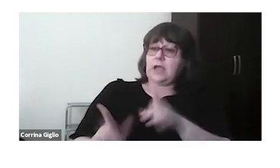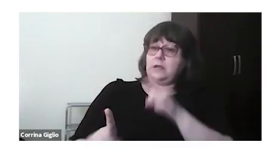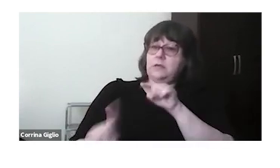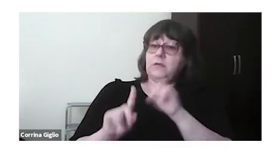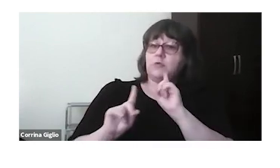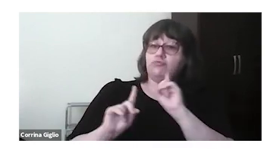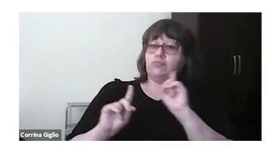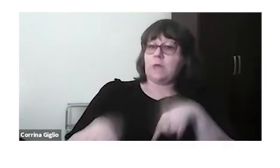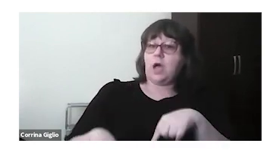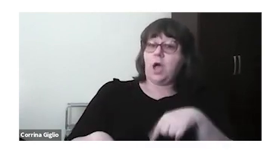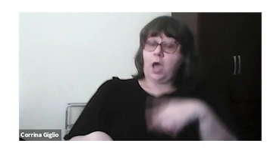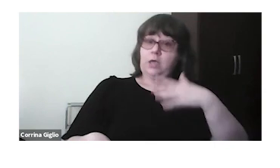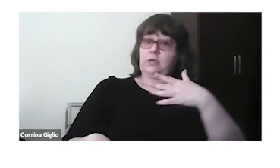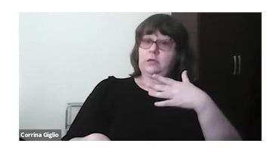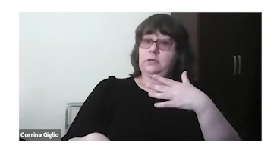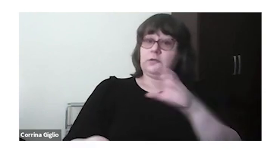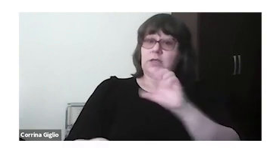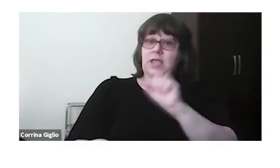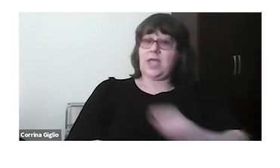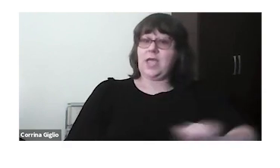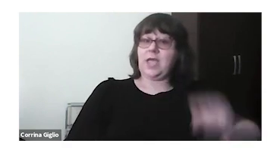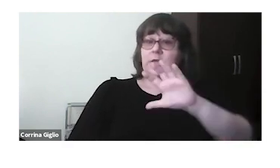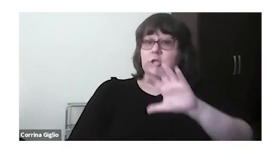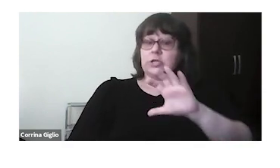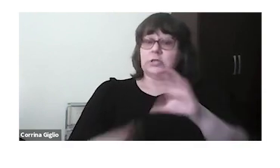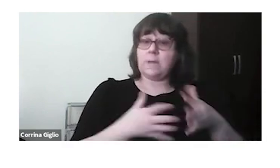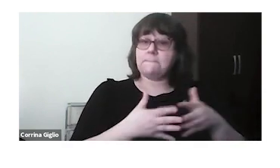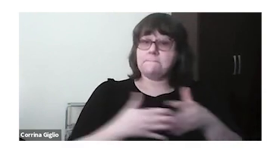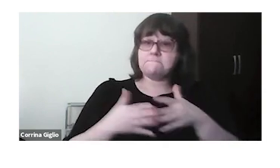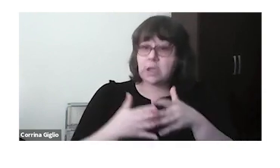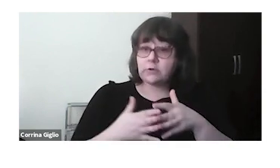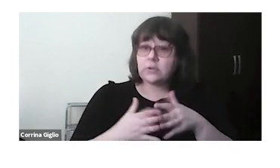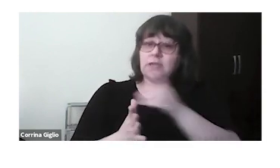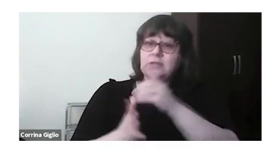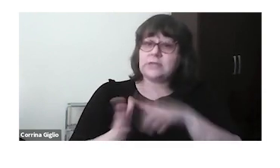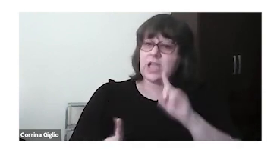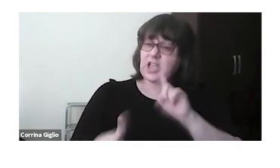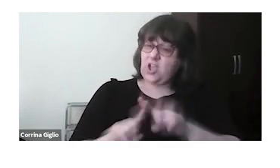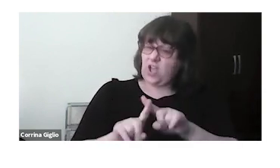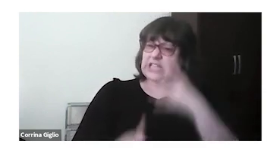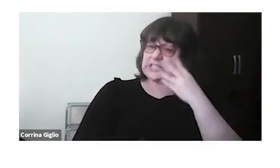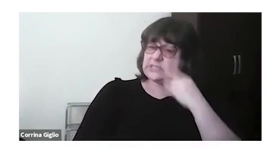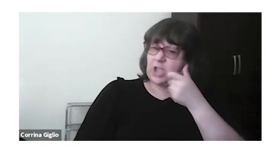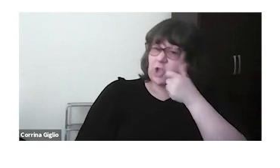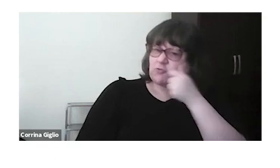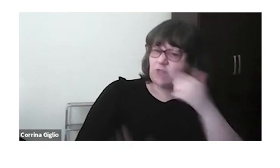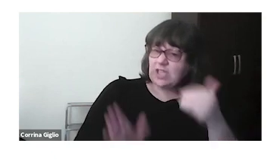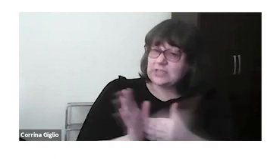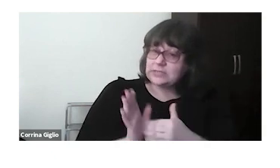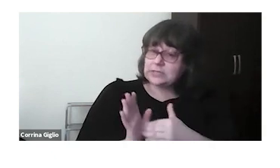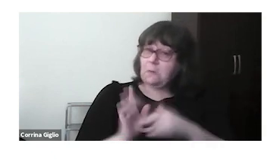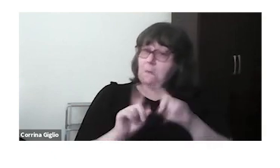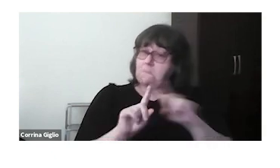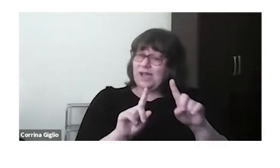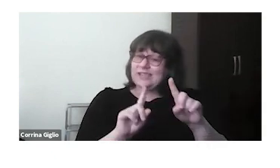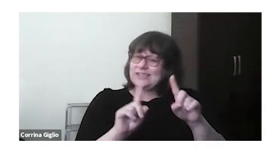Asian American designer, and he himself had been victim to racism, so he did not see